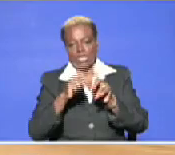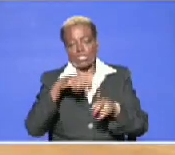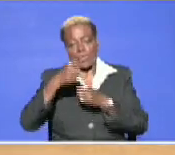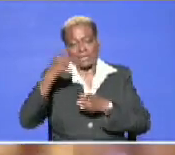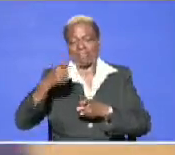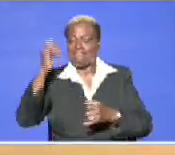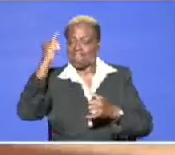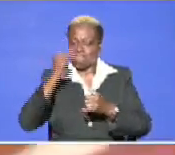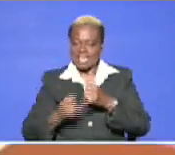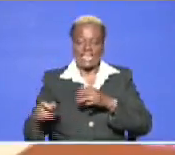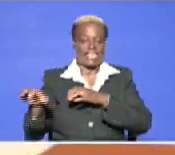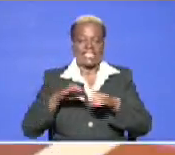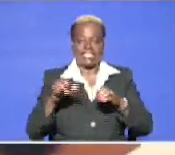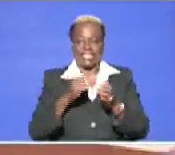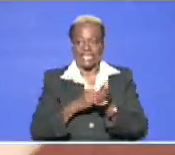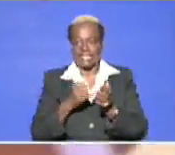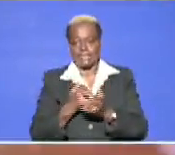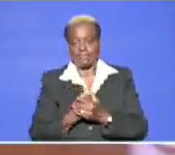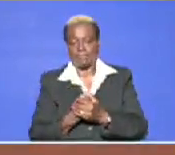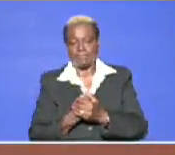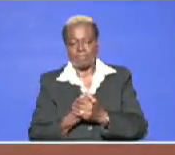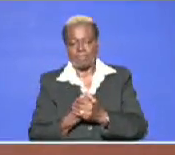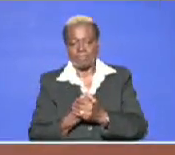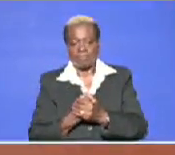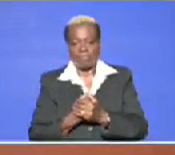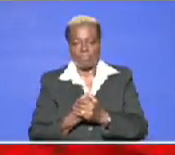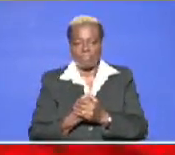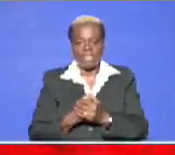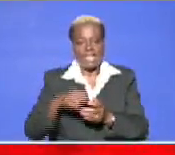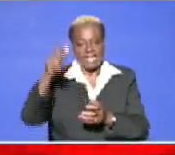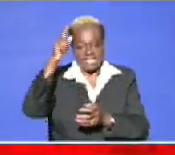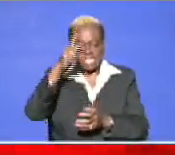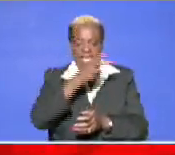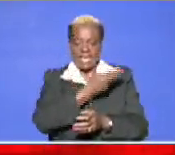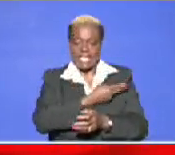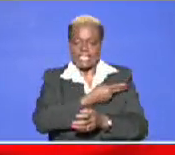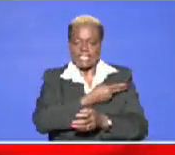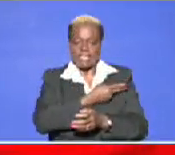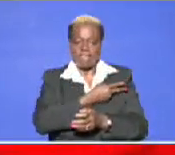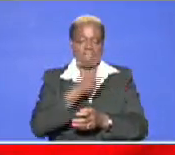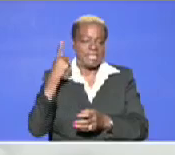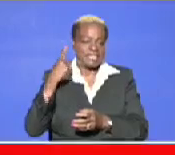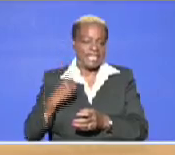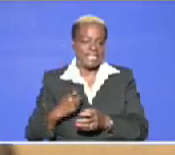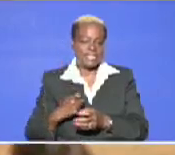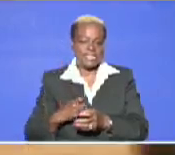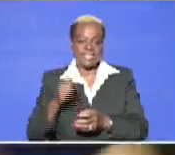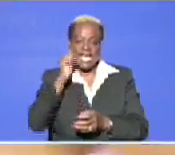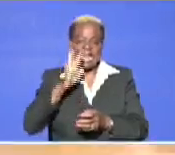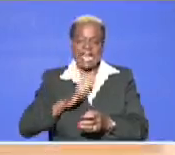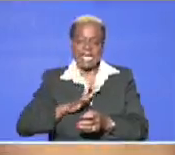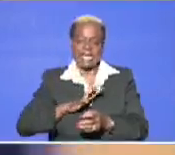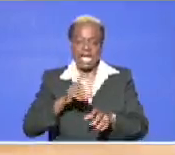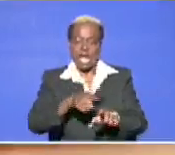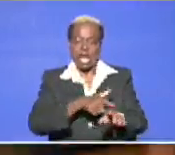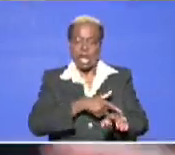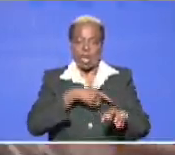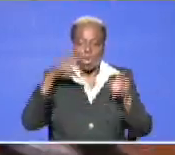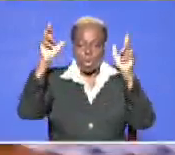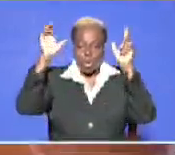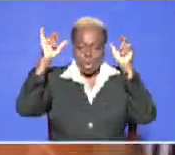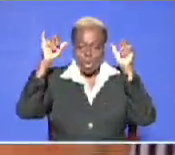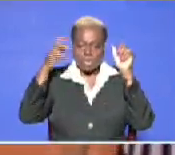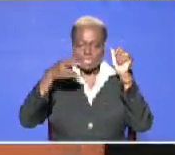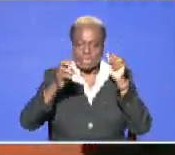it. In college basketball news, Bahamian LaShawn Higgs on the court last night for the Texas Lady Longhorns as they took on the University of Texas San